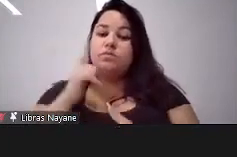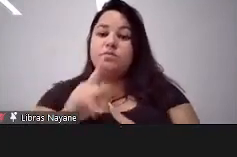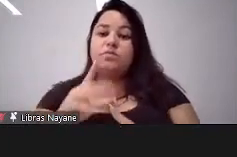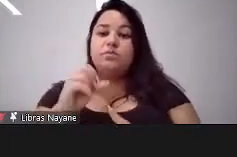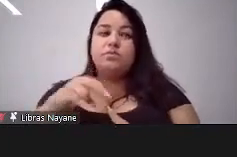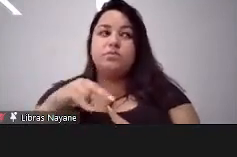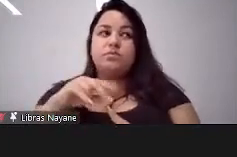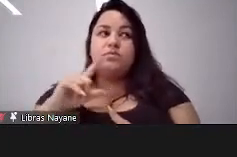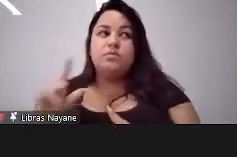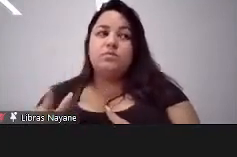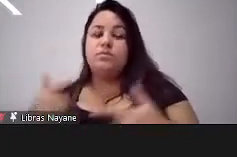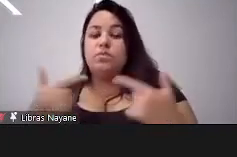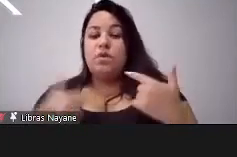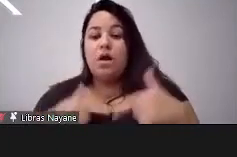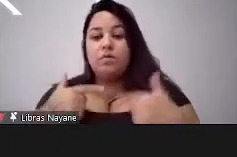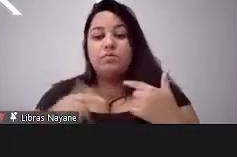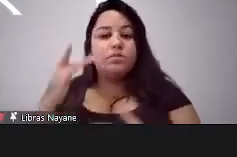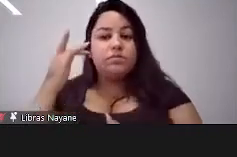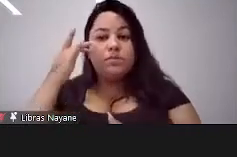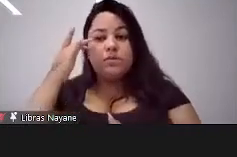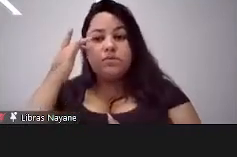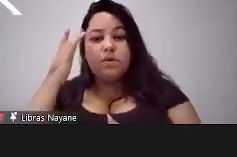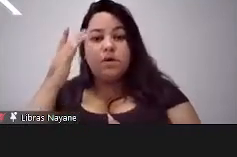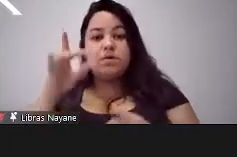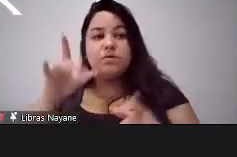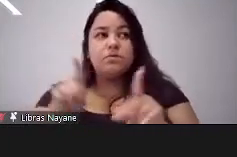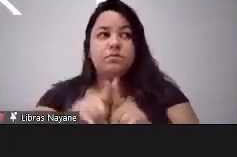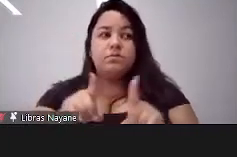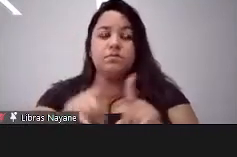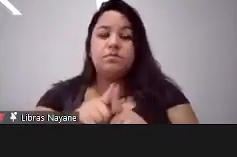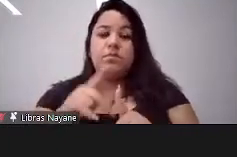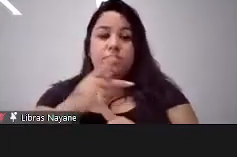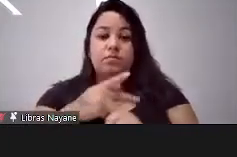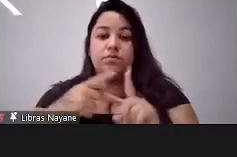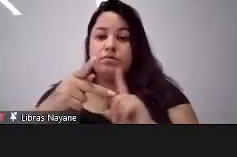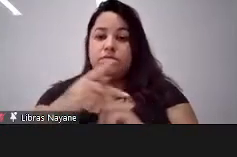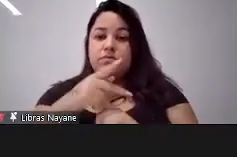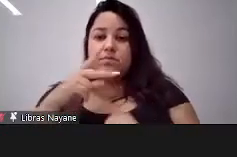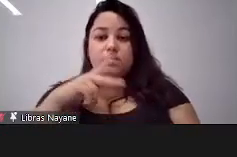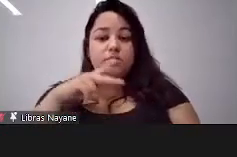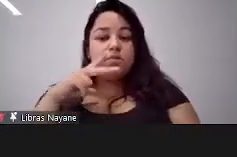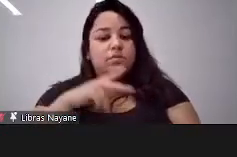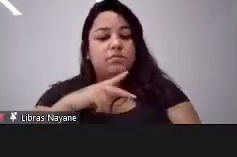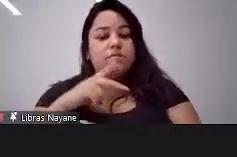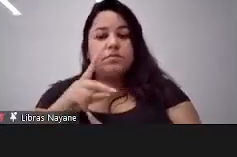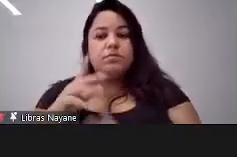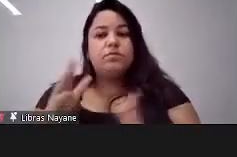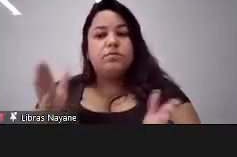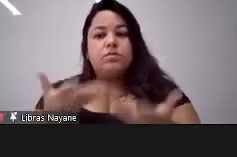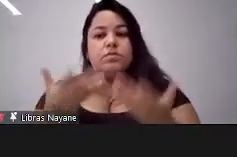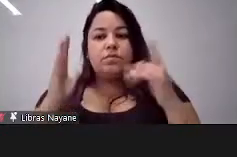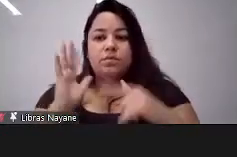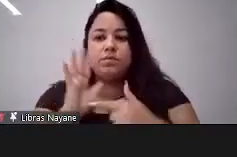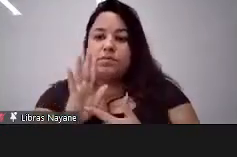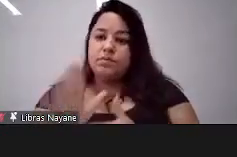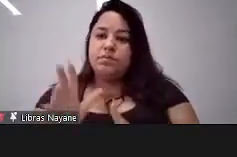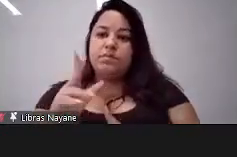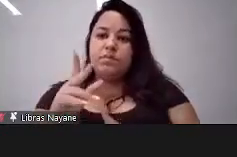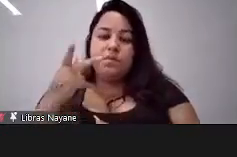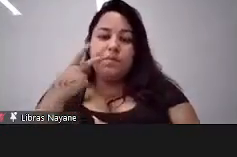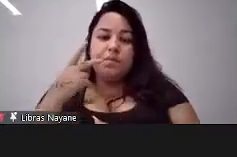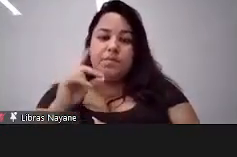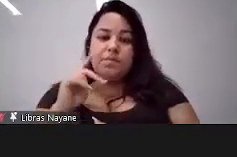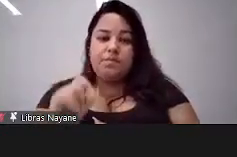example. And in this channel, it's much easier to understand what they need. We need to hear from